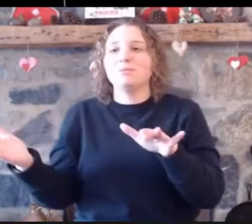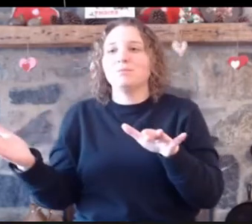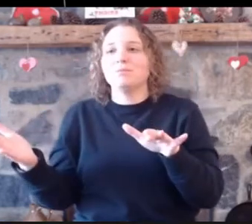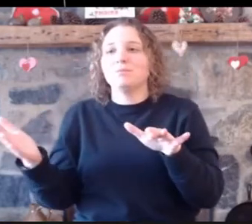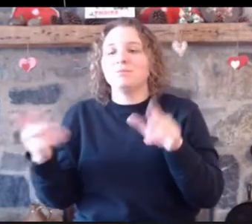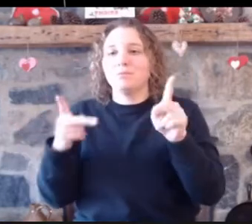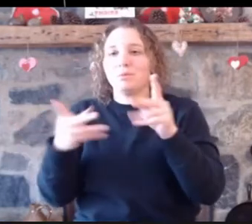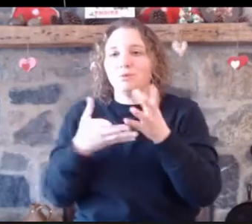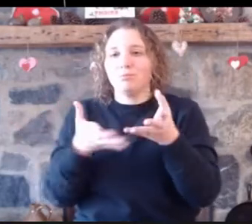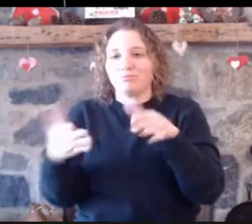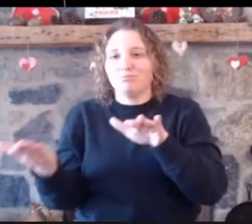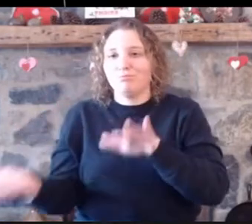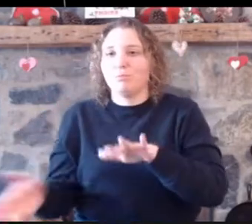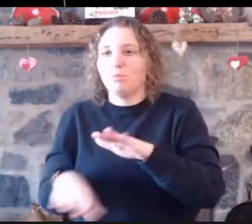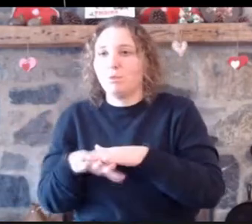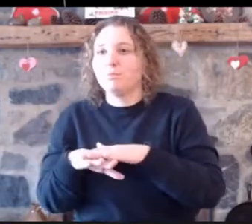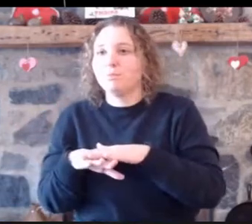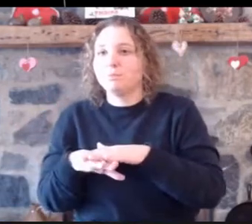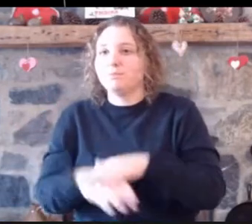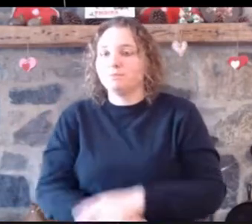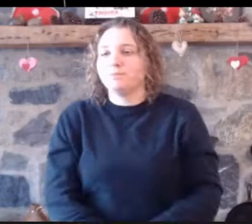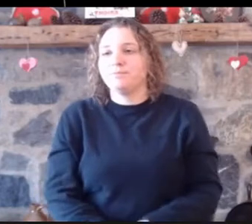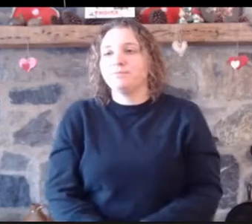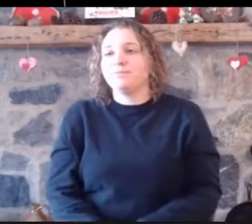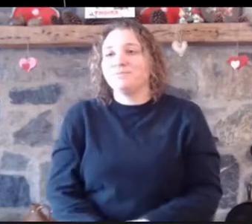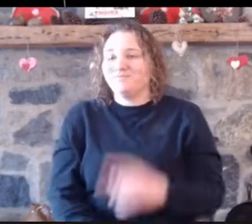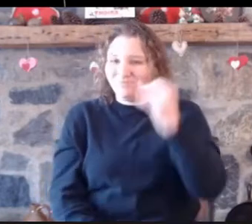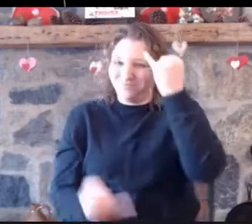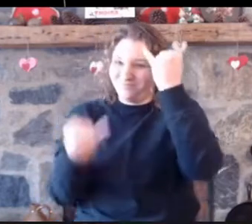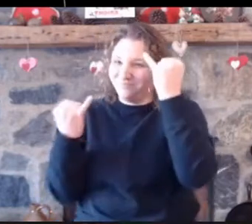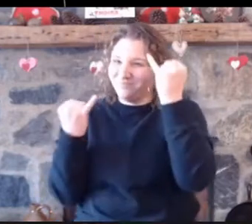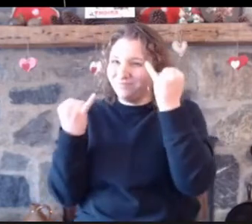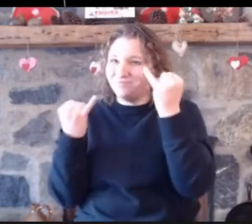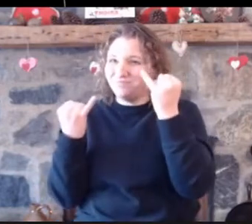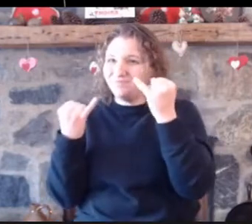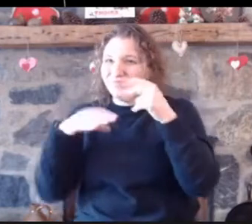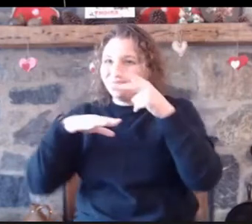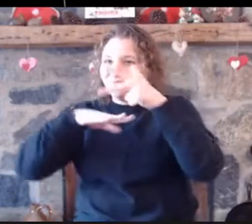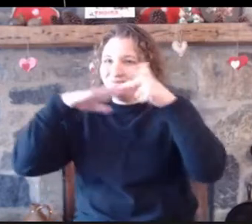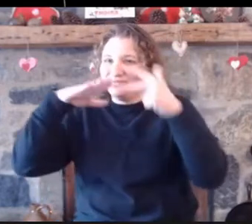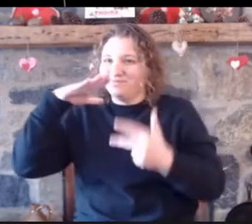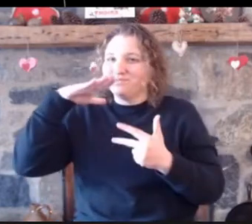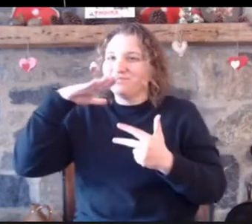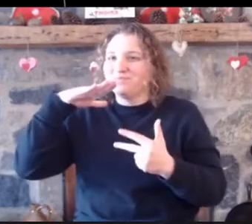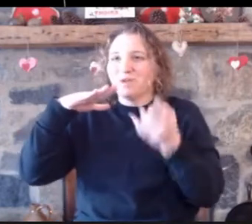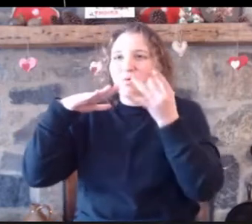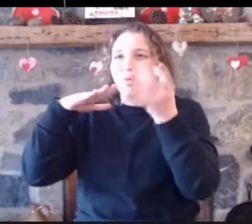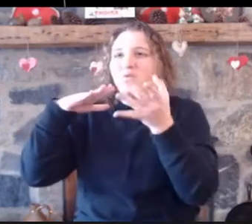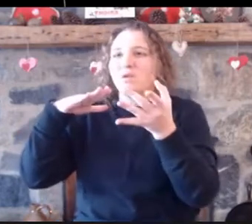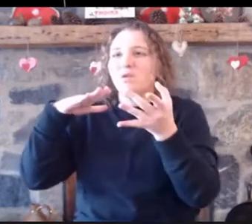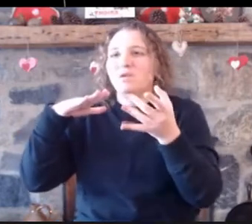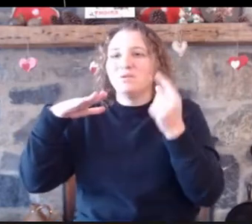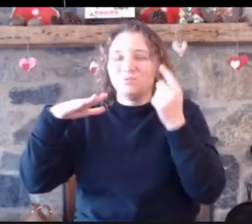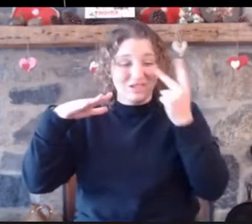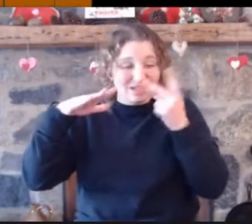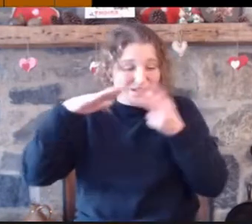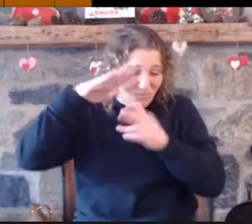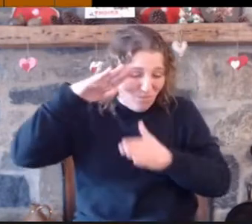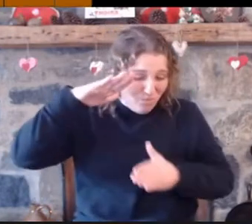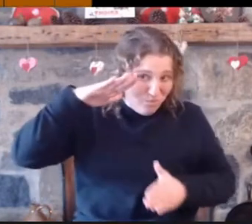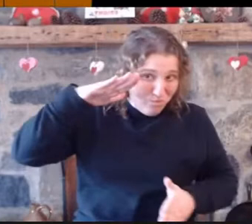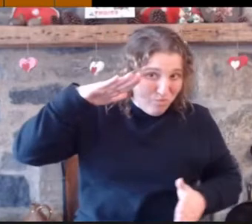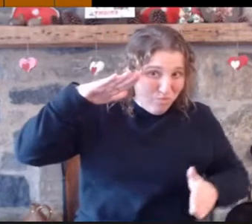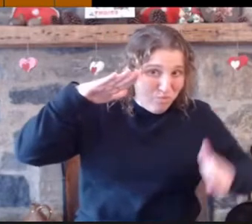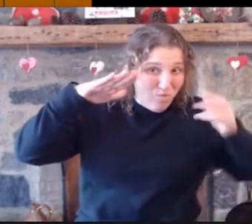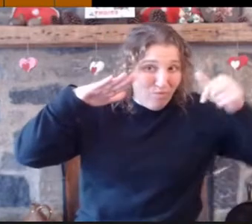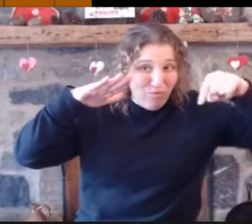loss. So to give you that idea, here's where they sank. And that's something, oh, that's terrible. The Challenger, way down.